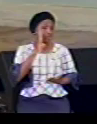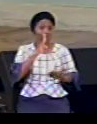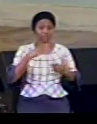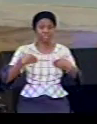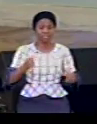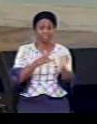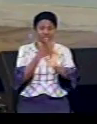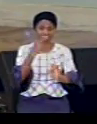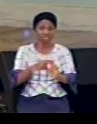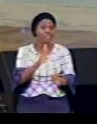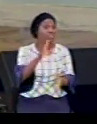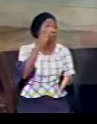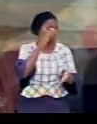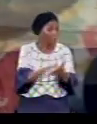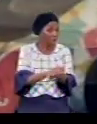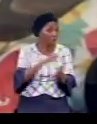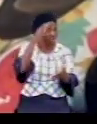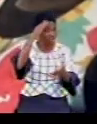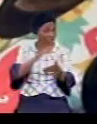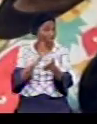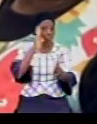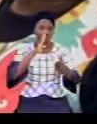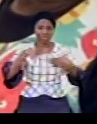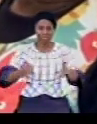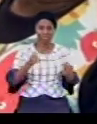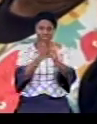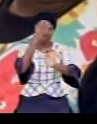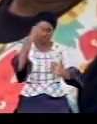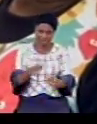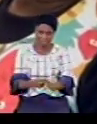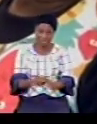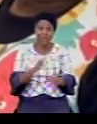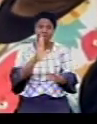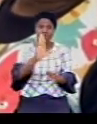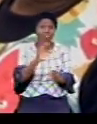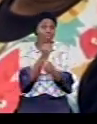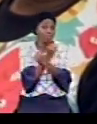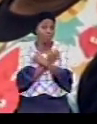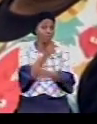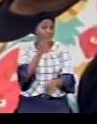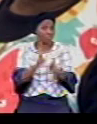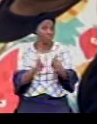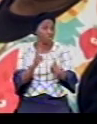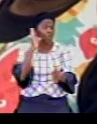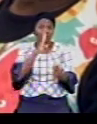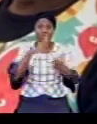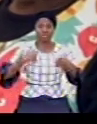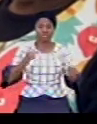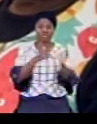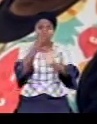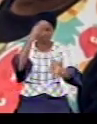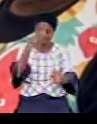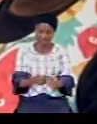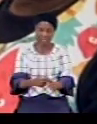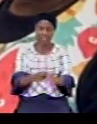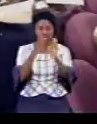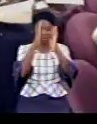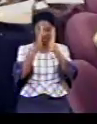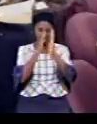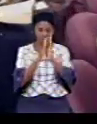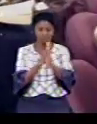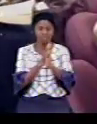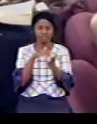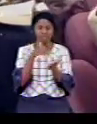Your wife, your husband will be healed. Your loved one will be healed in Jesus'